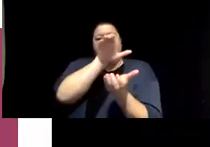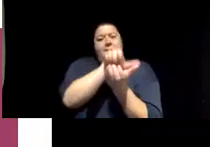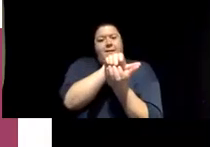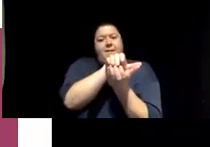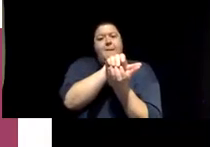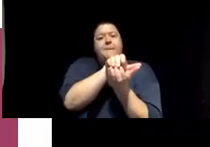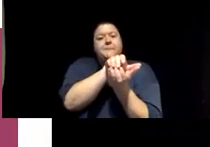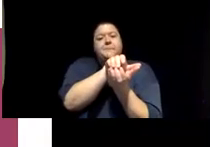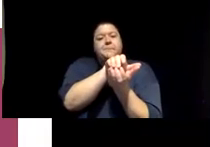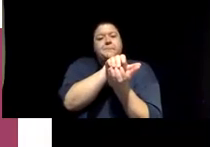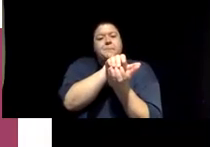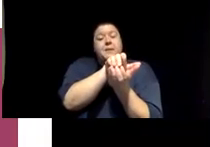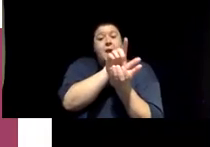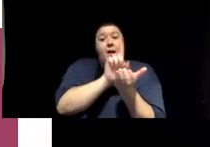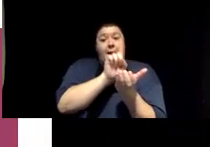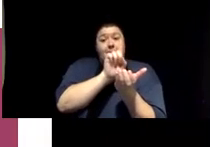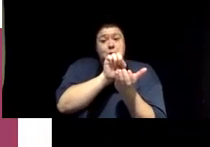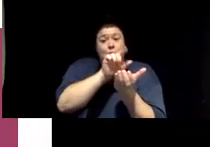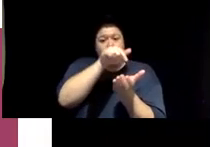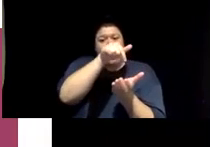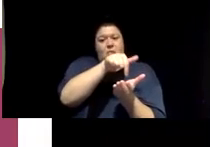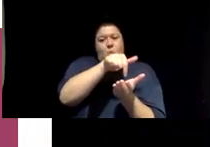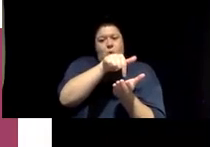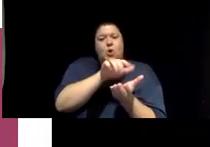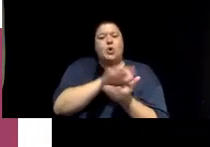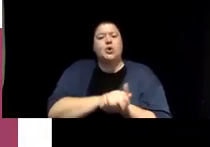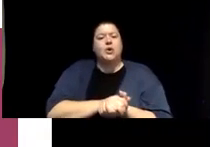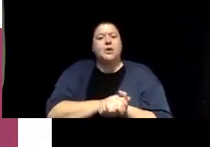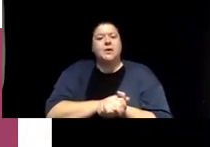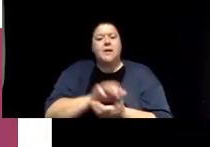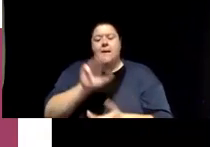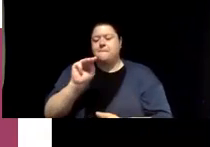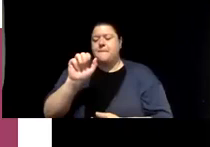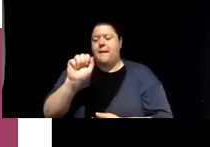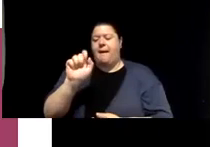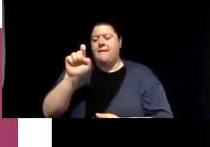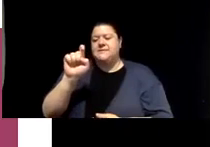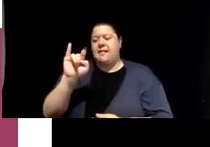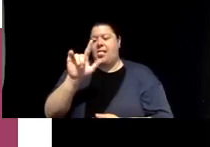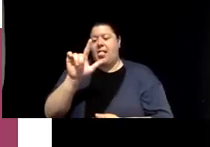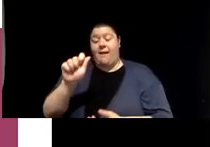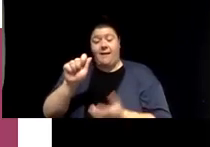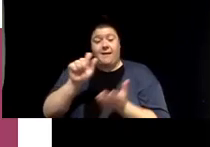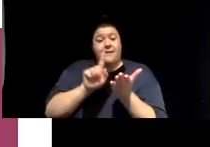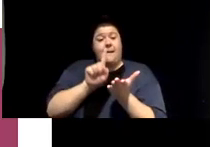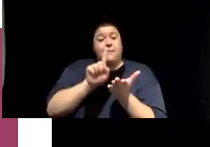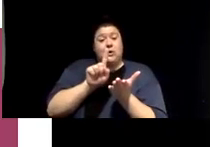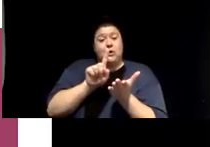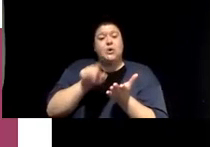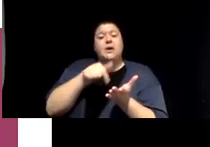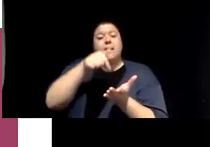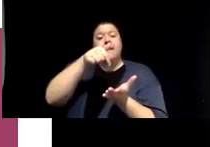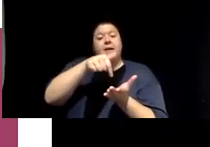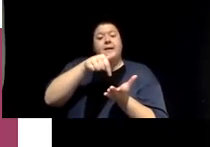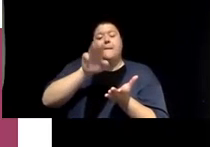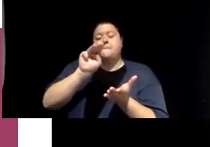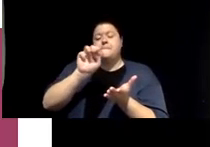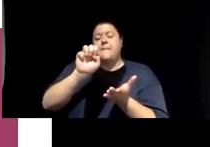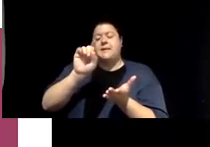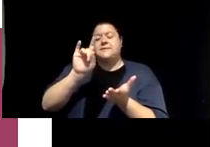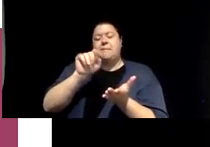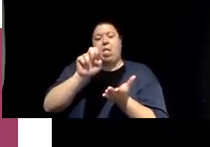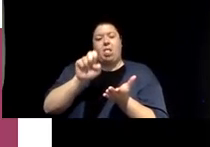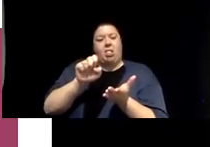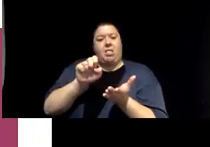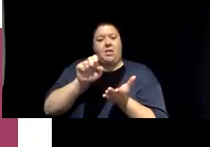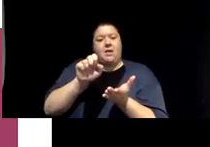have the lower arch. The upper arch is called the maxilla. The lower arch is called the mandible. The purpose